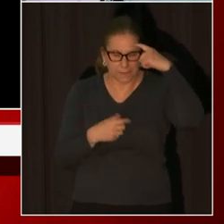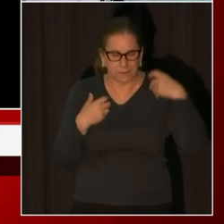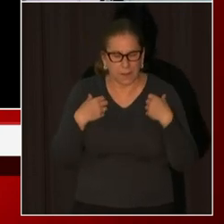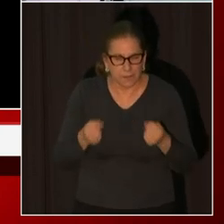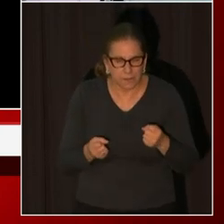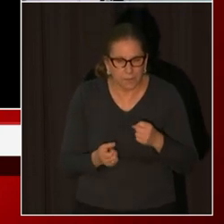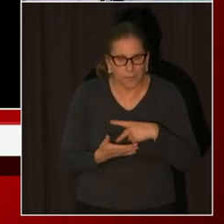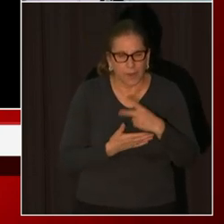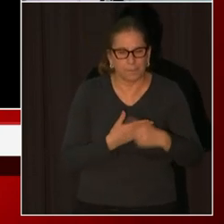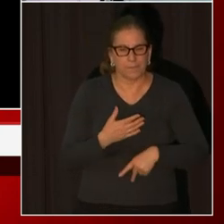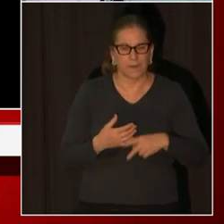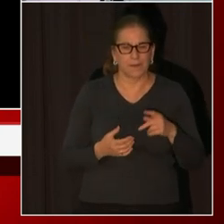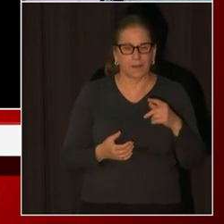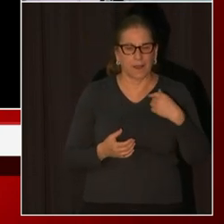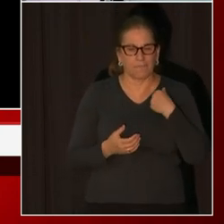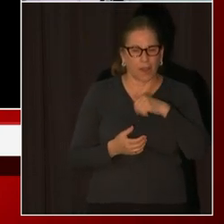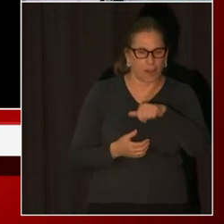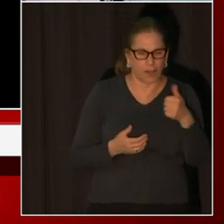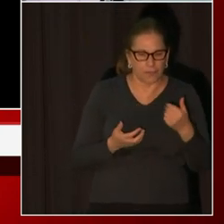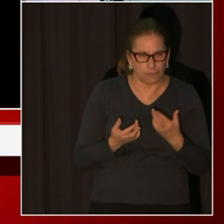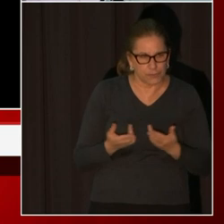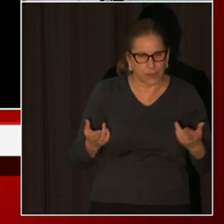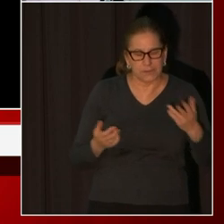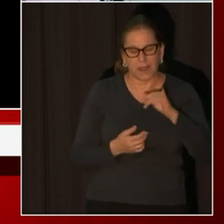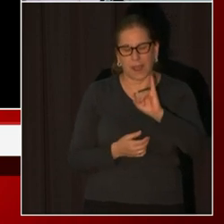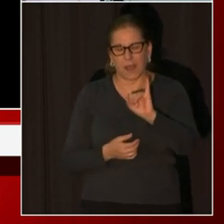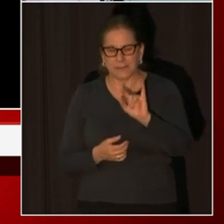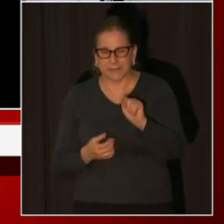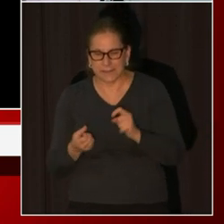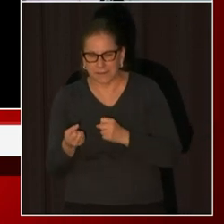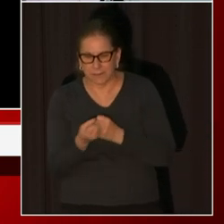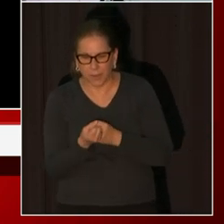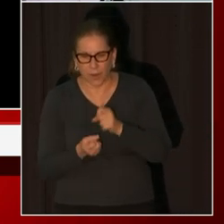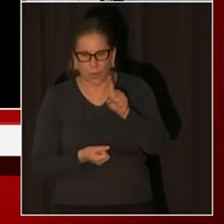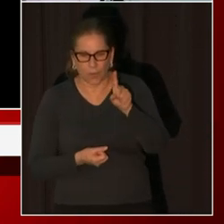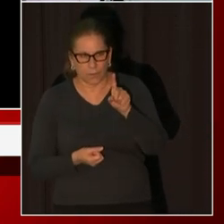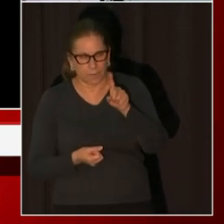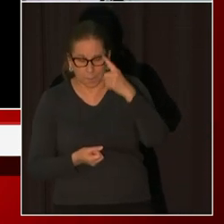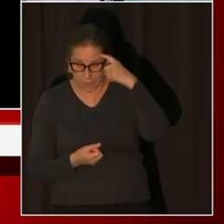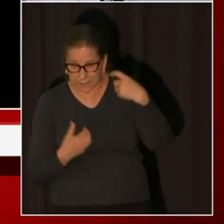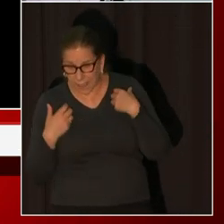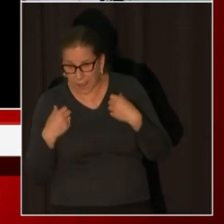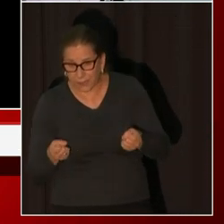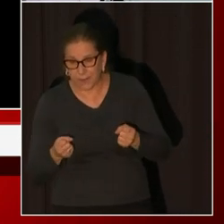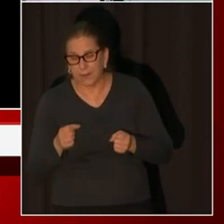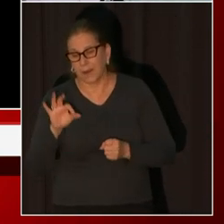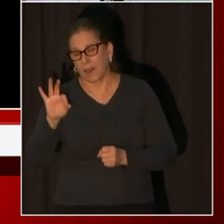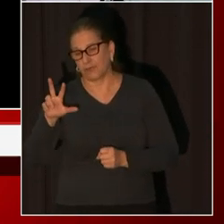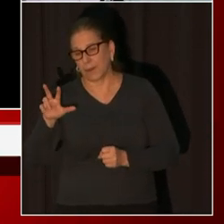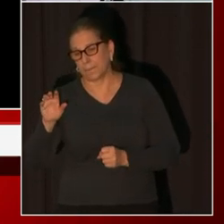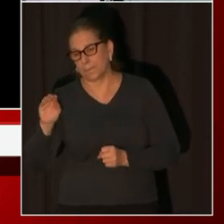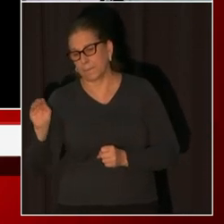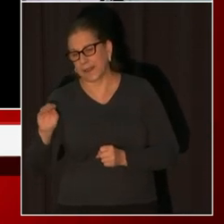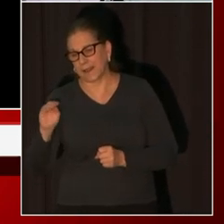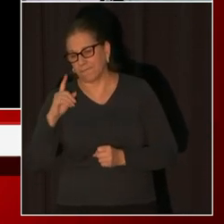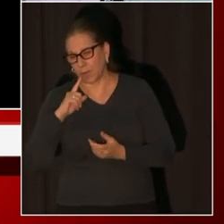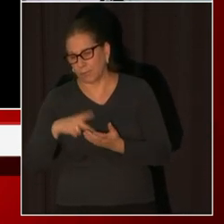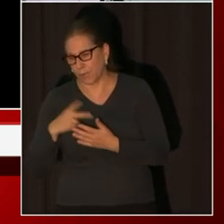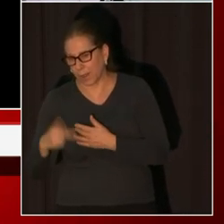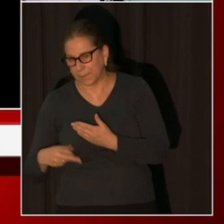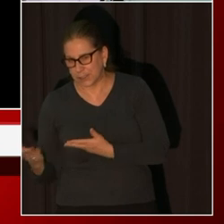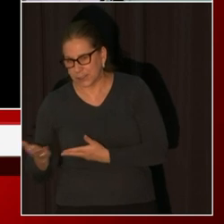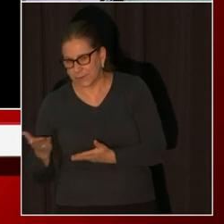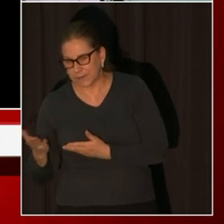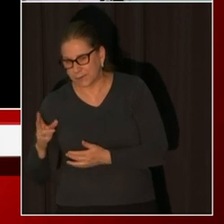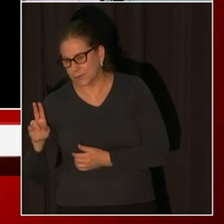supports, $1.5 million for mental health. $90.3 million for programs and services at UDC, and $108